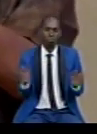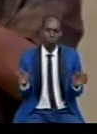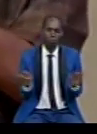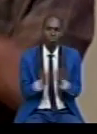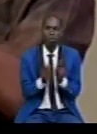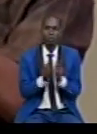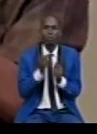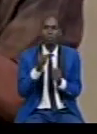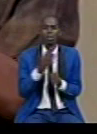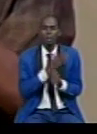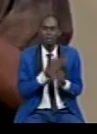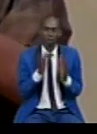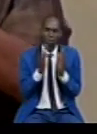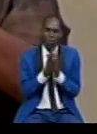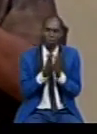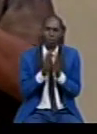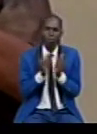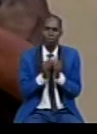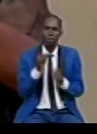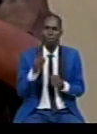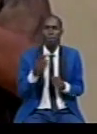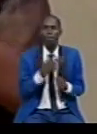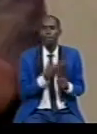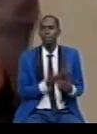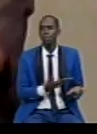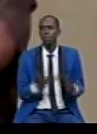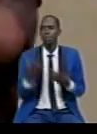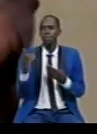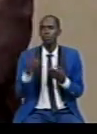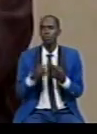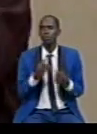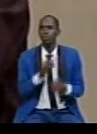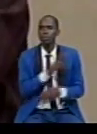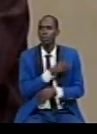they said I should go to hospital. They want to come and carry, because